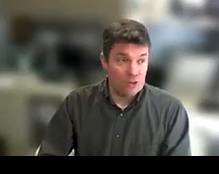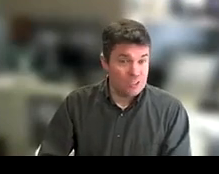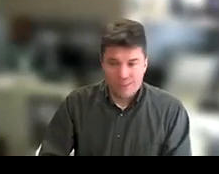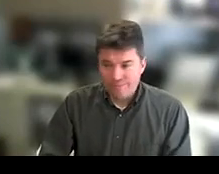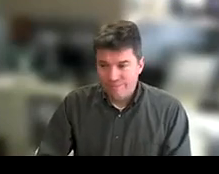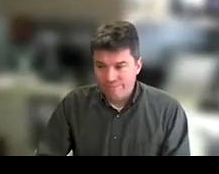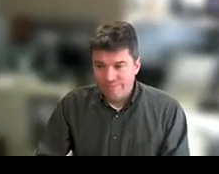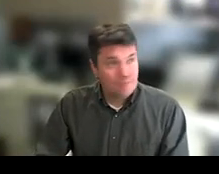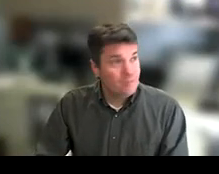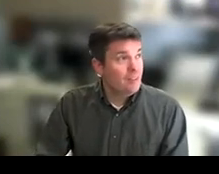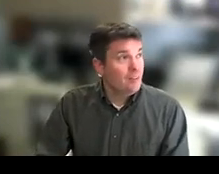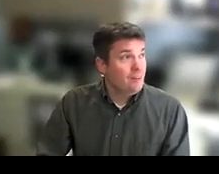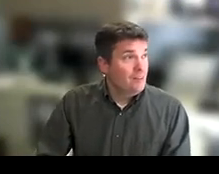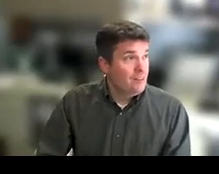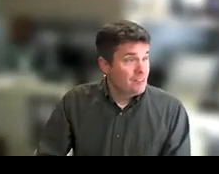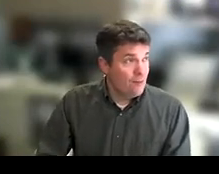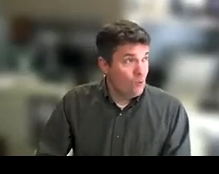that type of alerts.